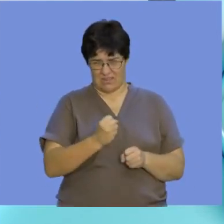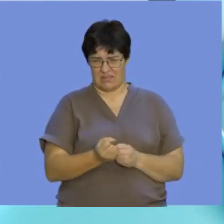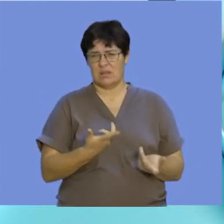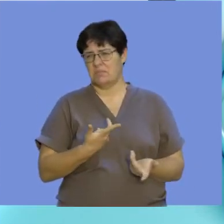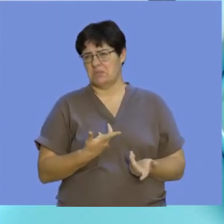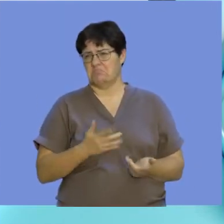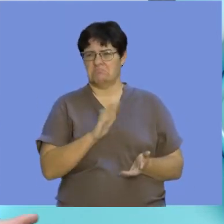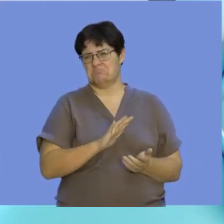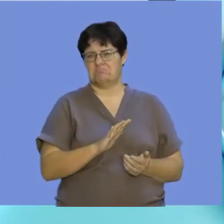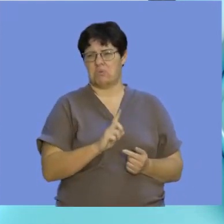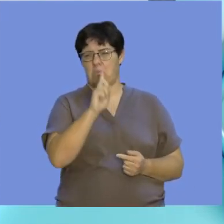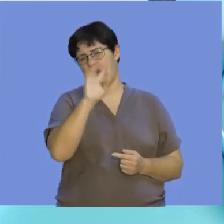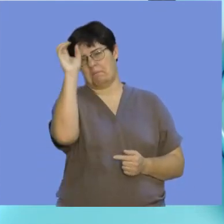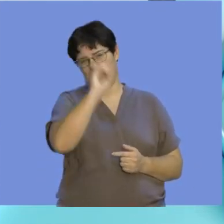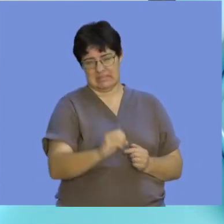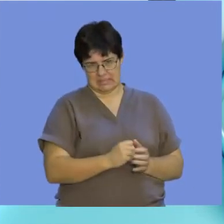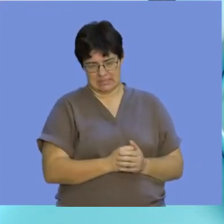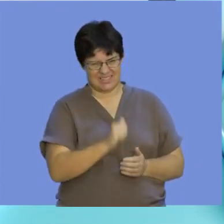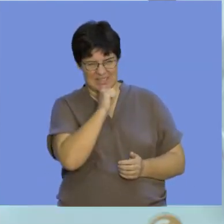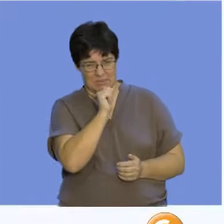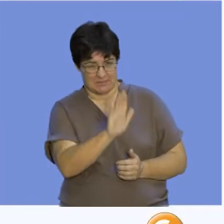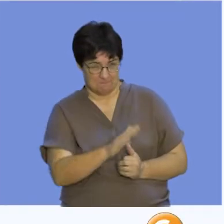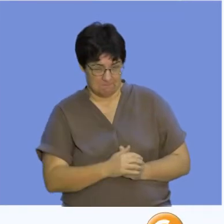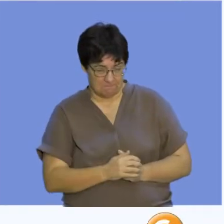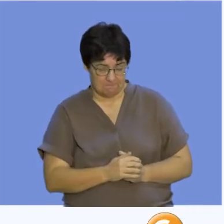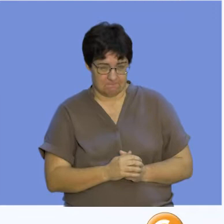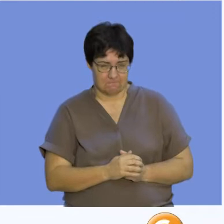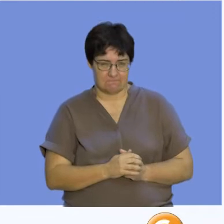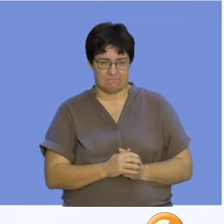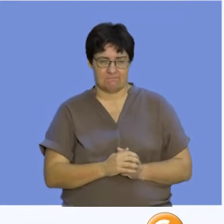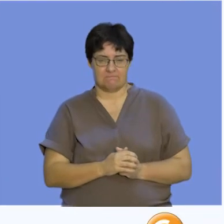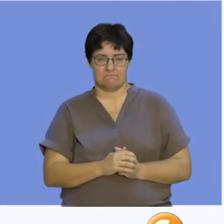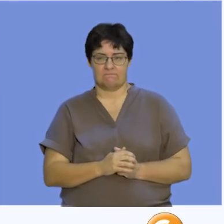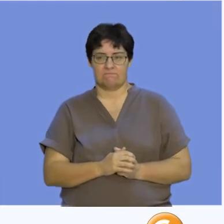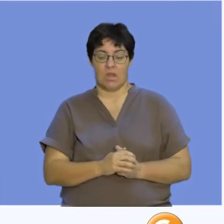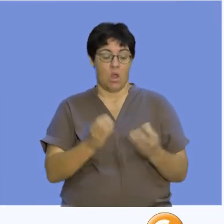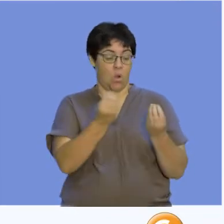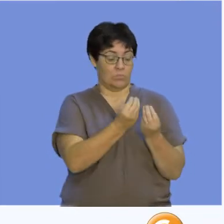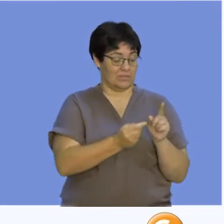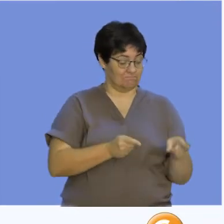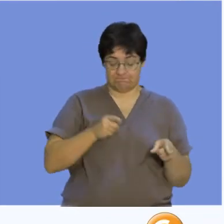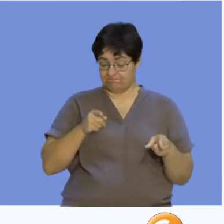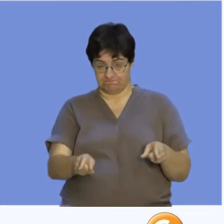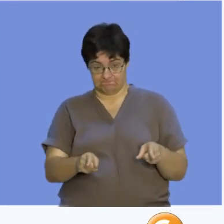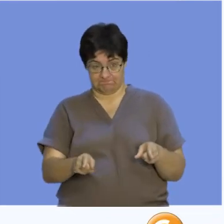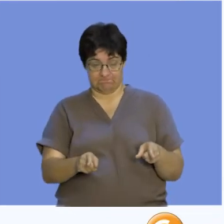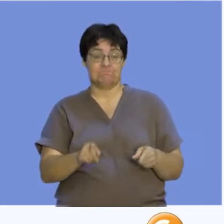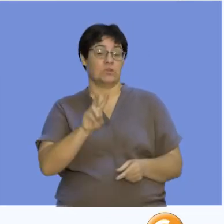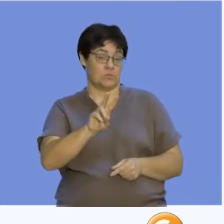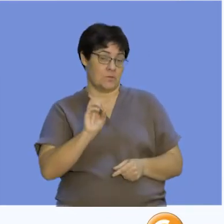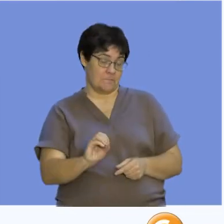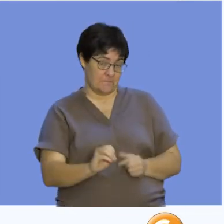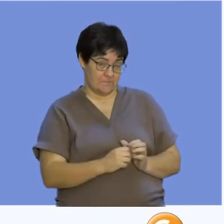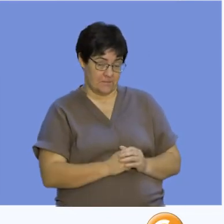make it a percentage. It doesn't actually matter. I have my two objects. They're going at the one stationary, one's